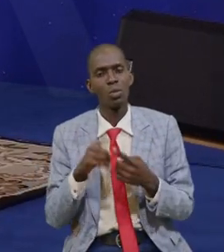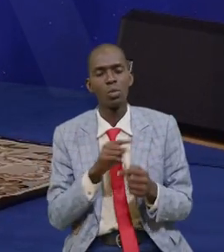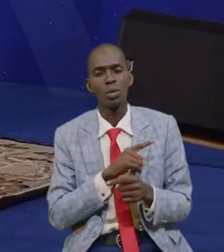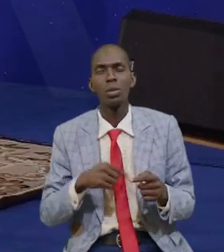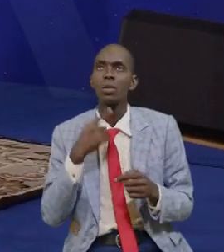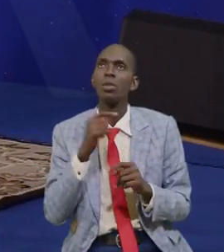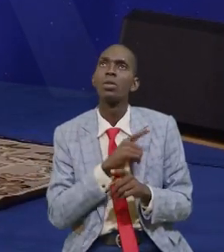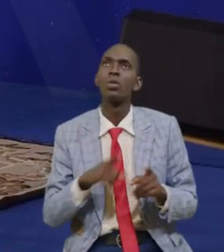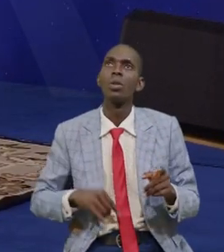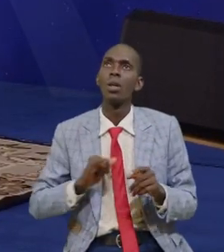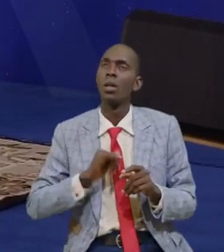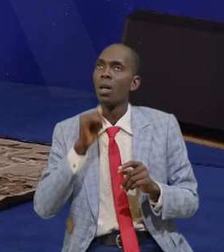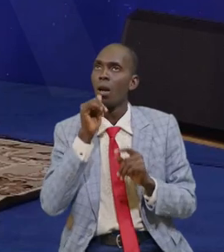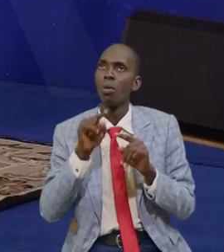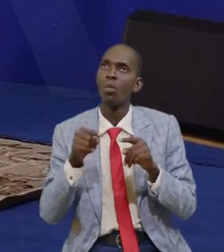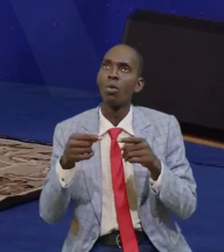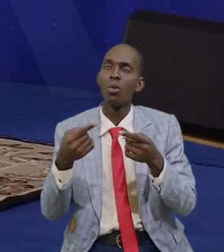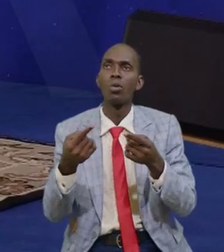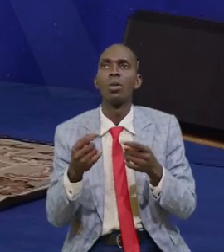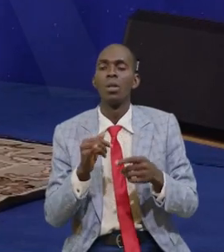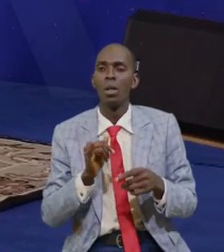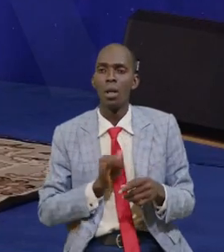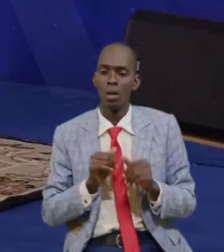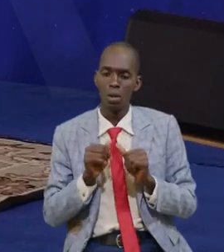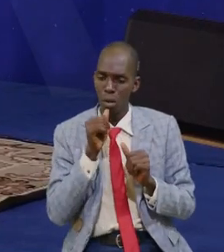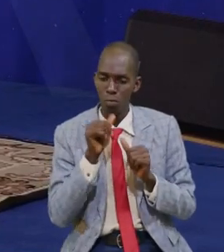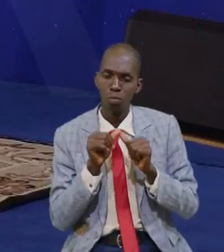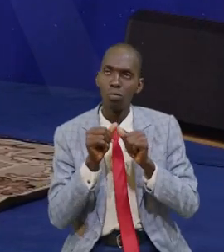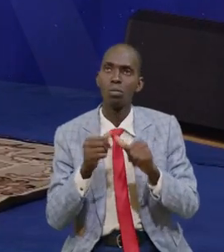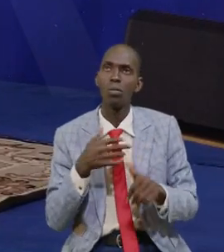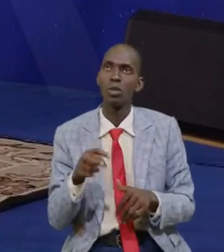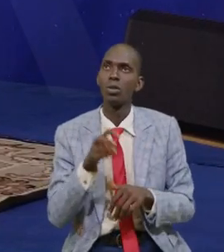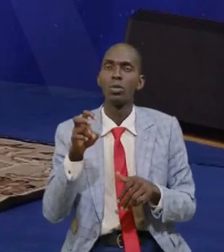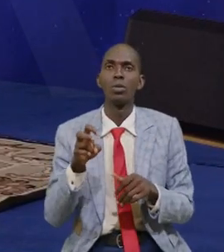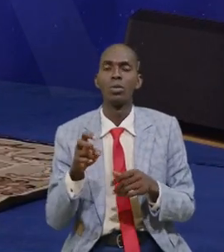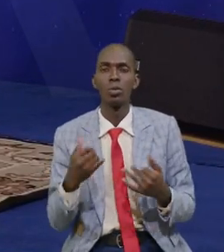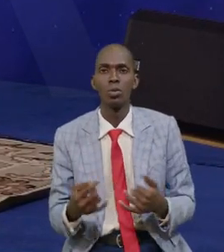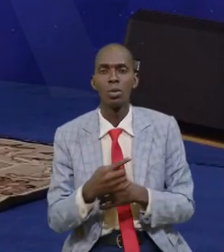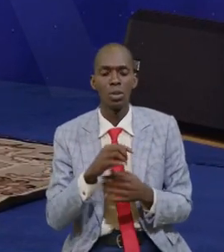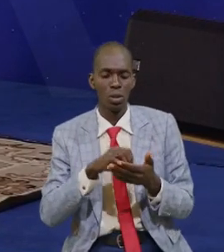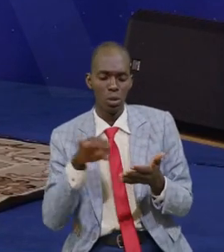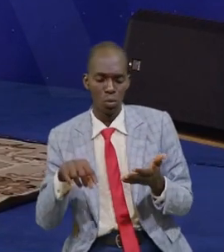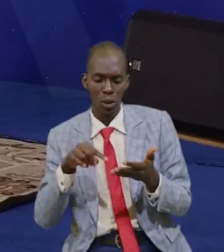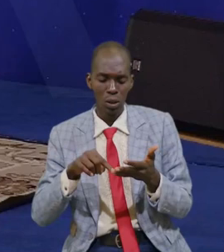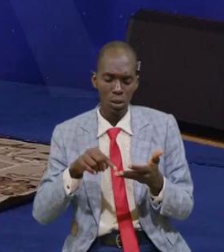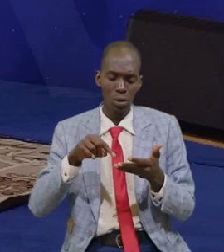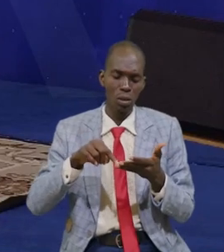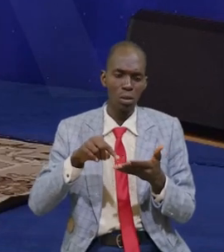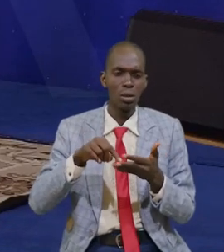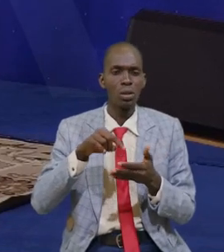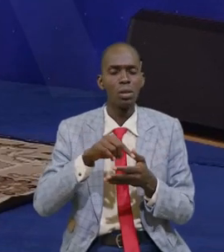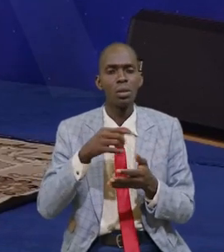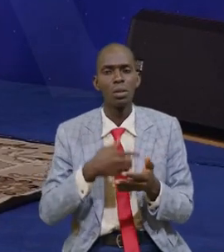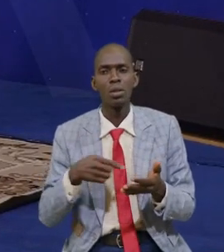I'm going on, I'm continuing my journey today. Remove this, remove this, and remove this, and let me walk